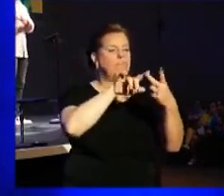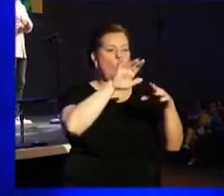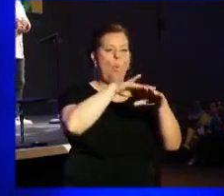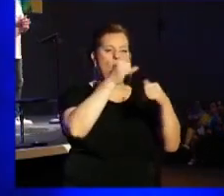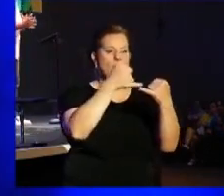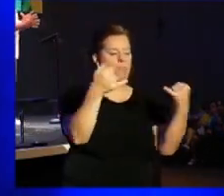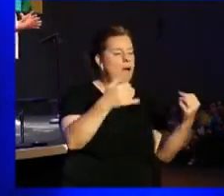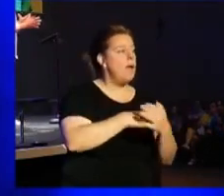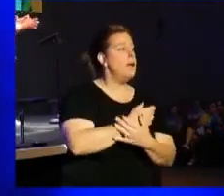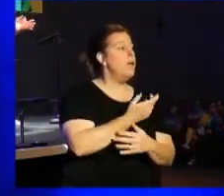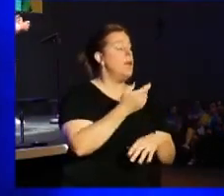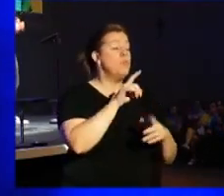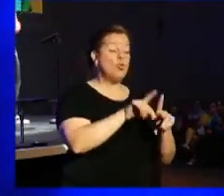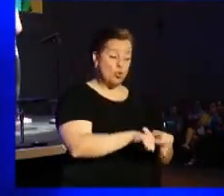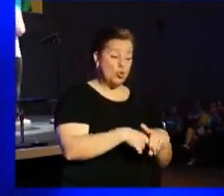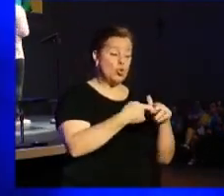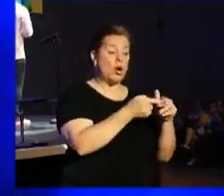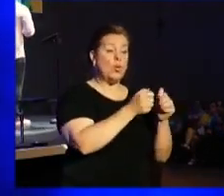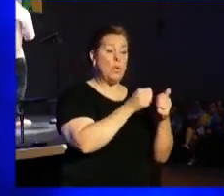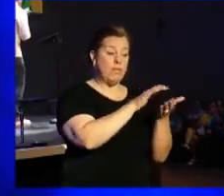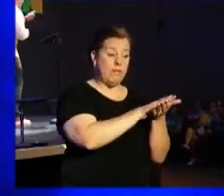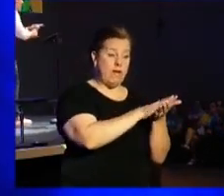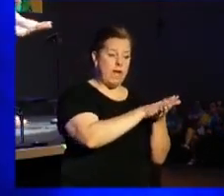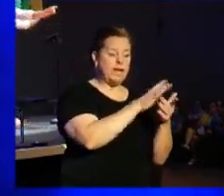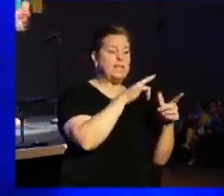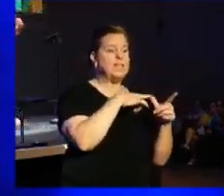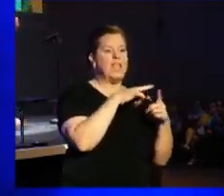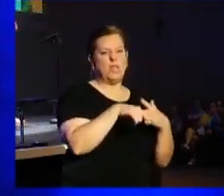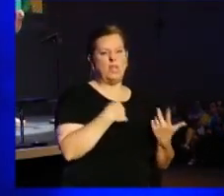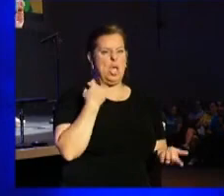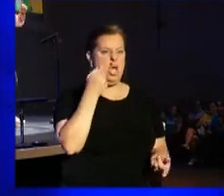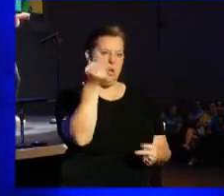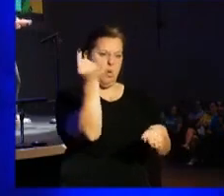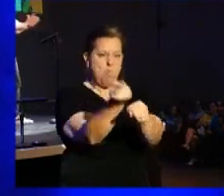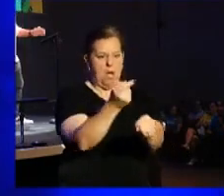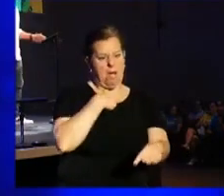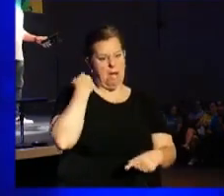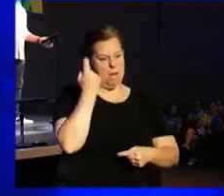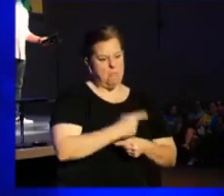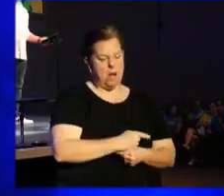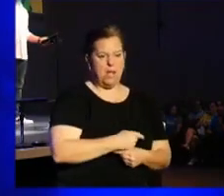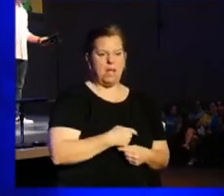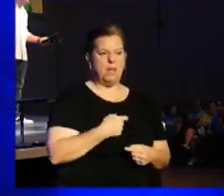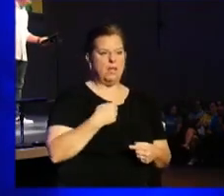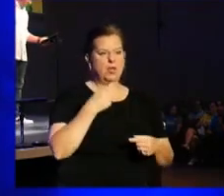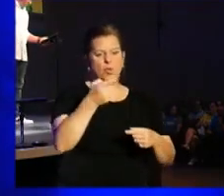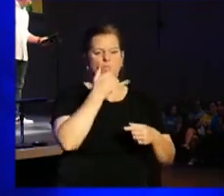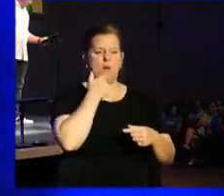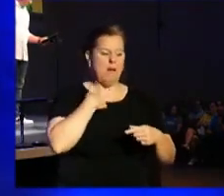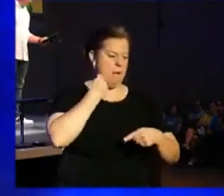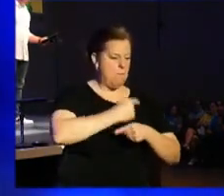with kindness, and before we know it, we're telling people, they're wrong, and we're right, and they're going to hell.